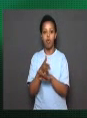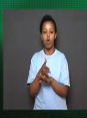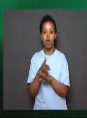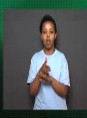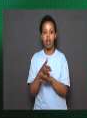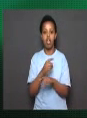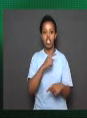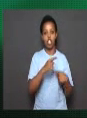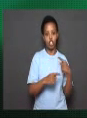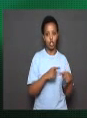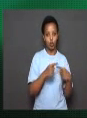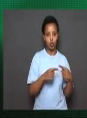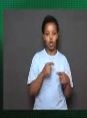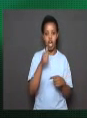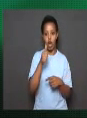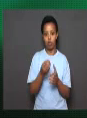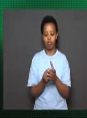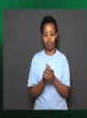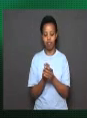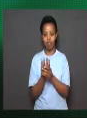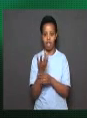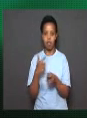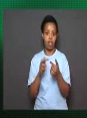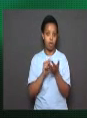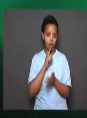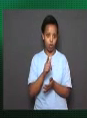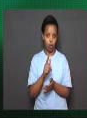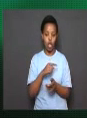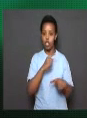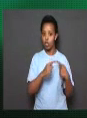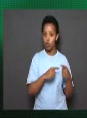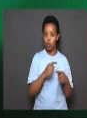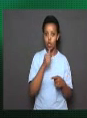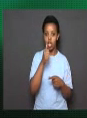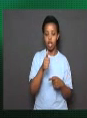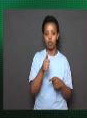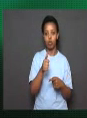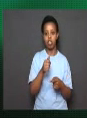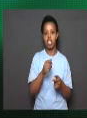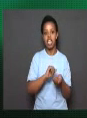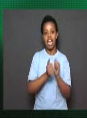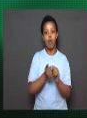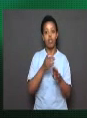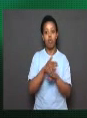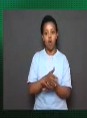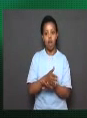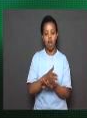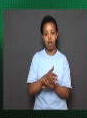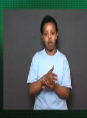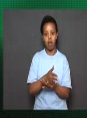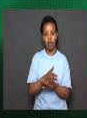Then the genes replicate. After genes are replicated, the